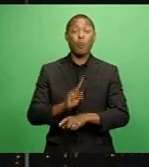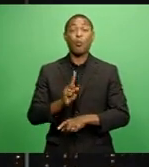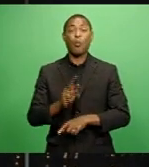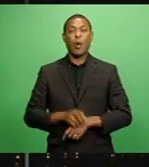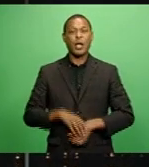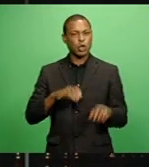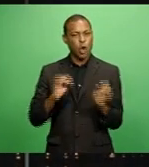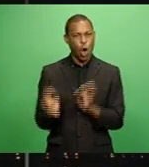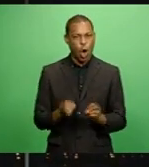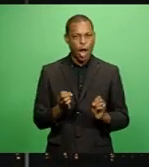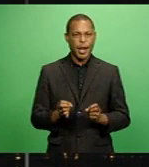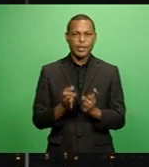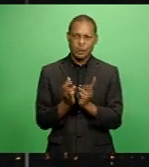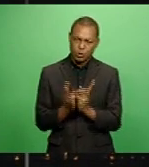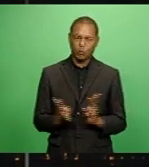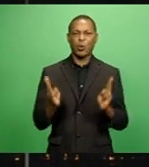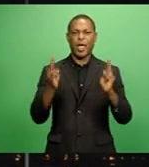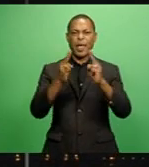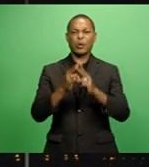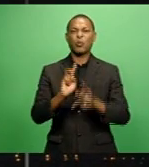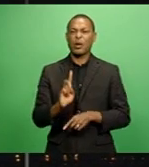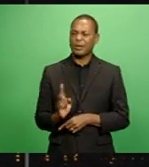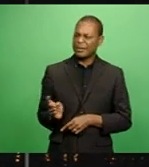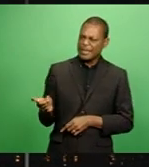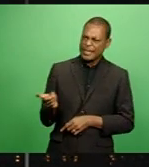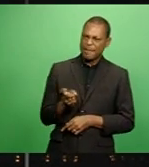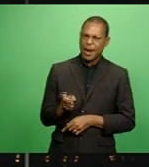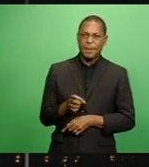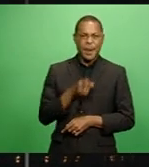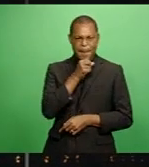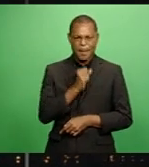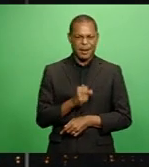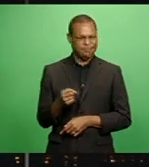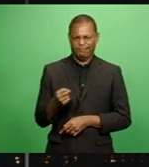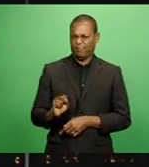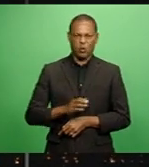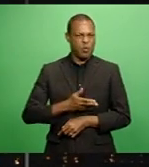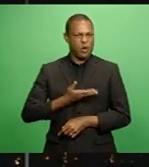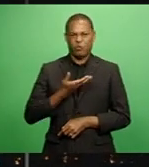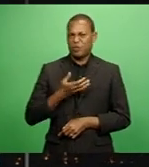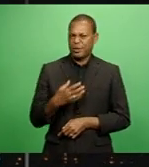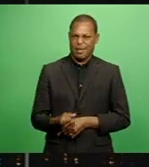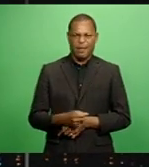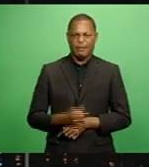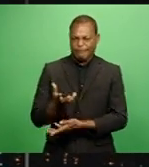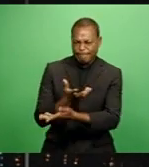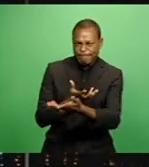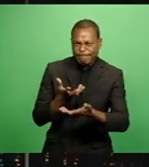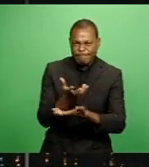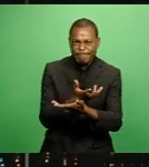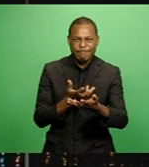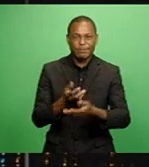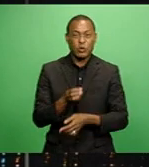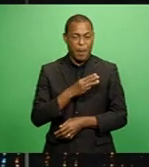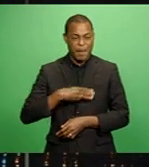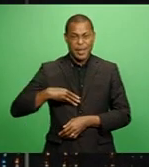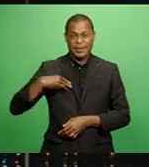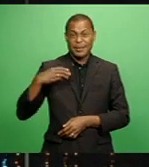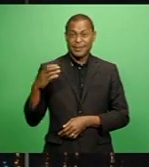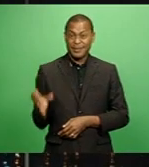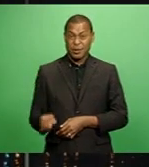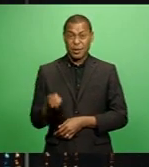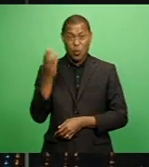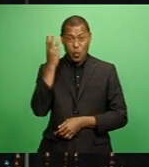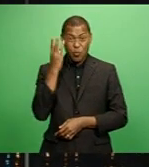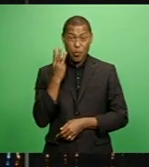Nations, several invitations were sent out, but men showed no interest in attending the consultation. The Minister for Women and her